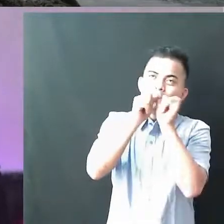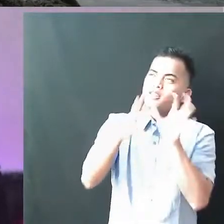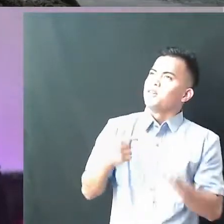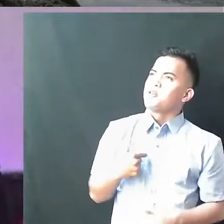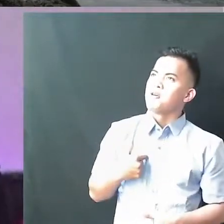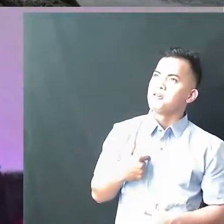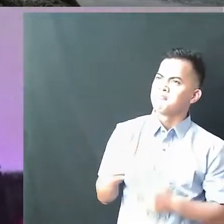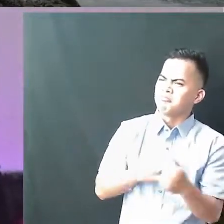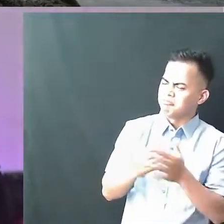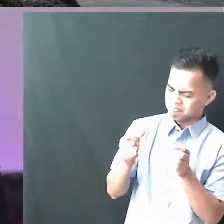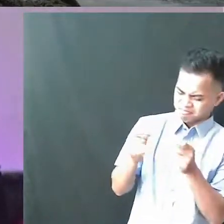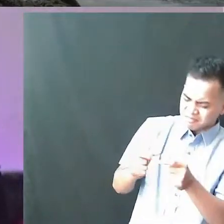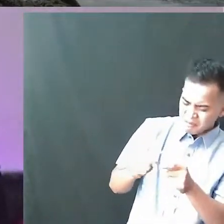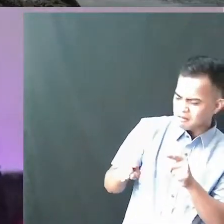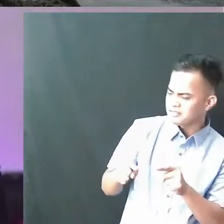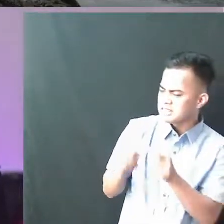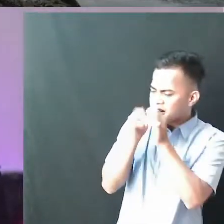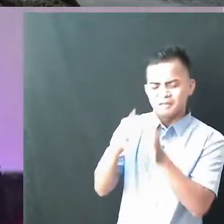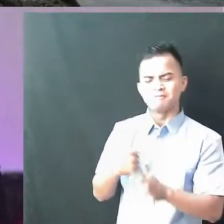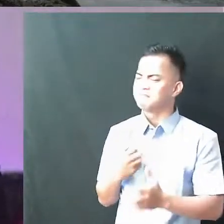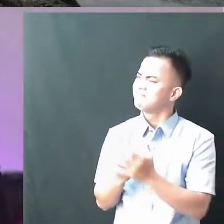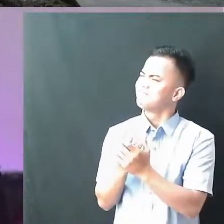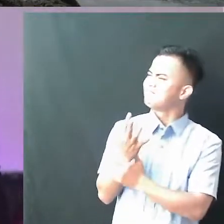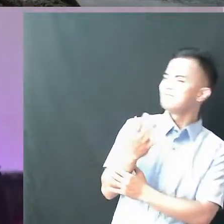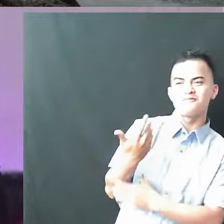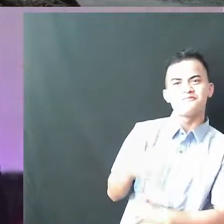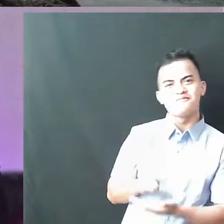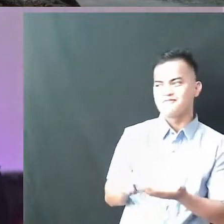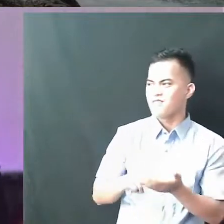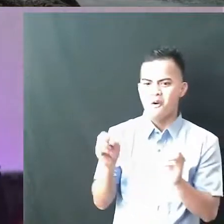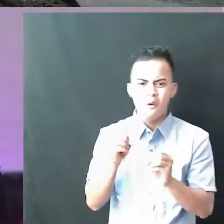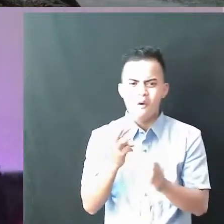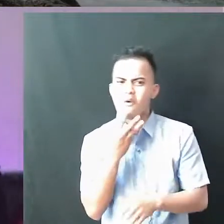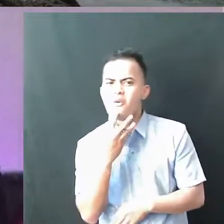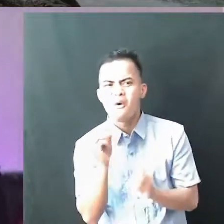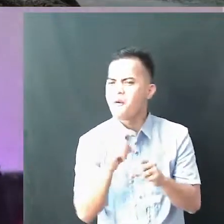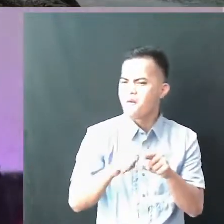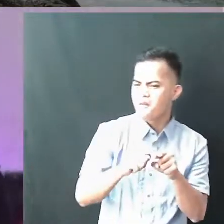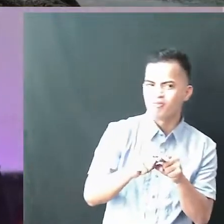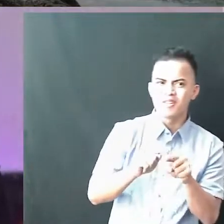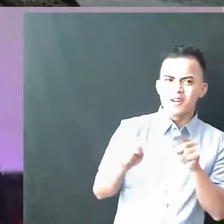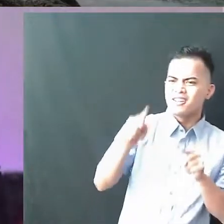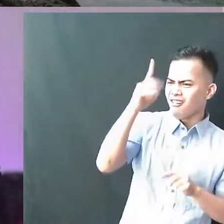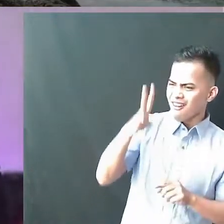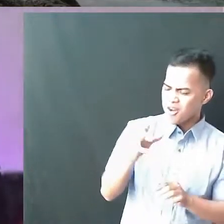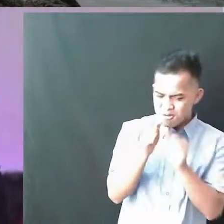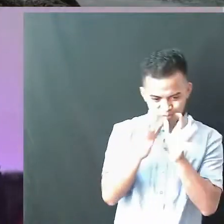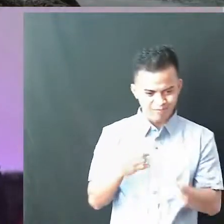this lockdown? God has blessed me during this week of no electricity, no